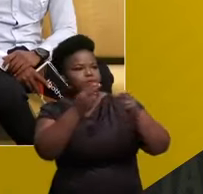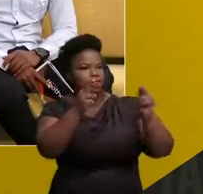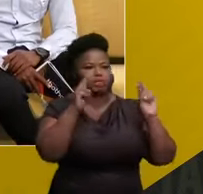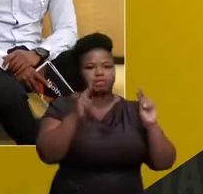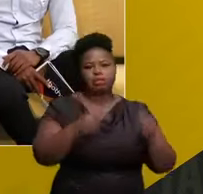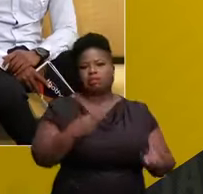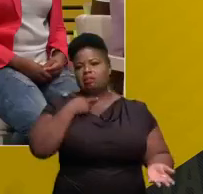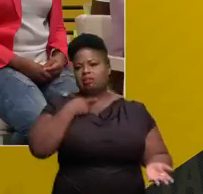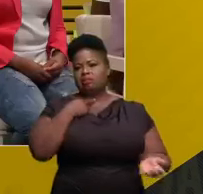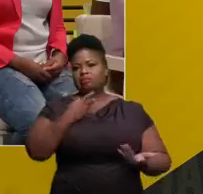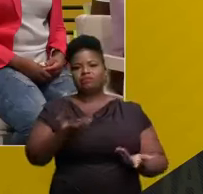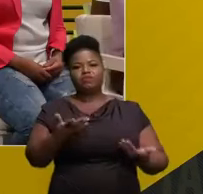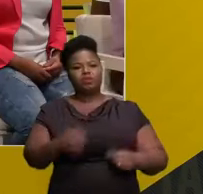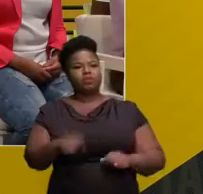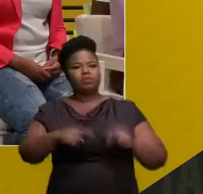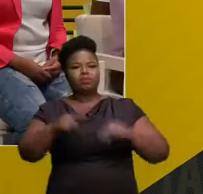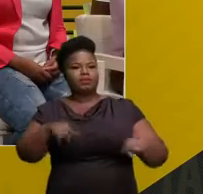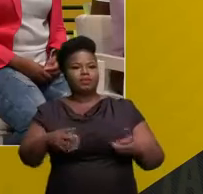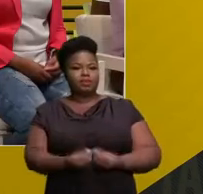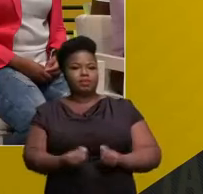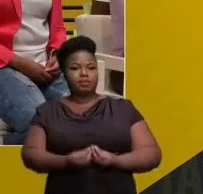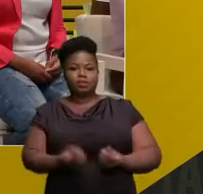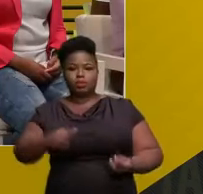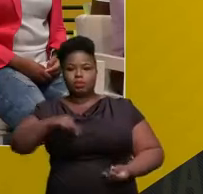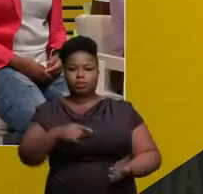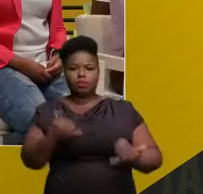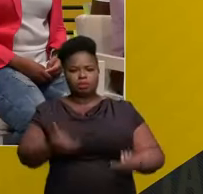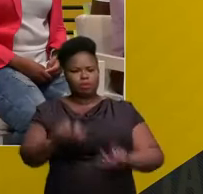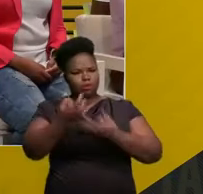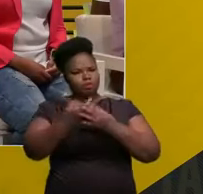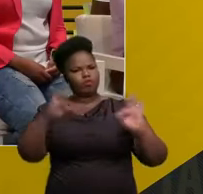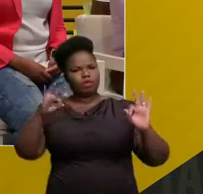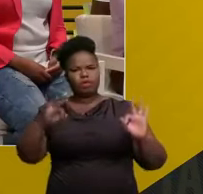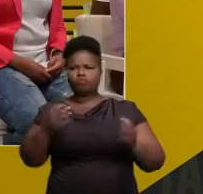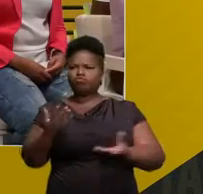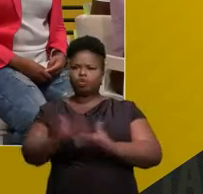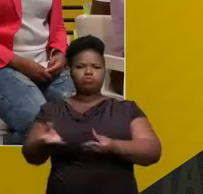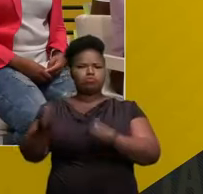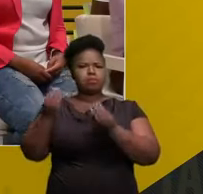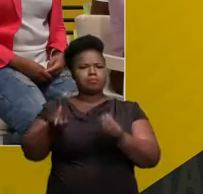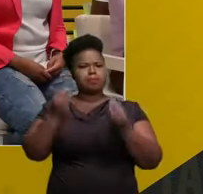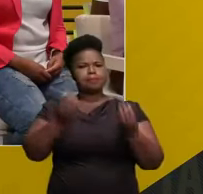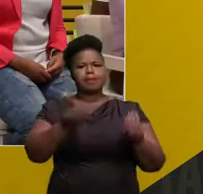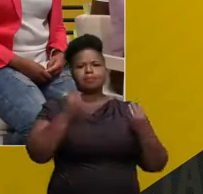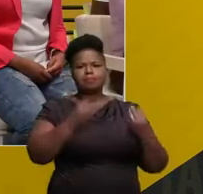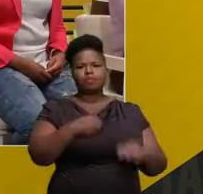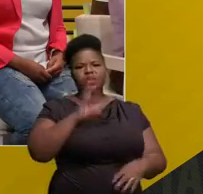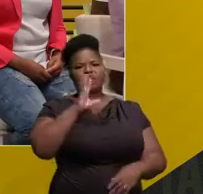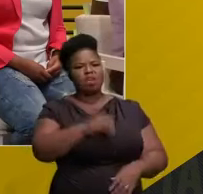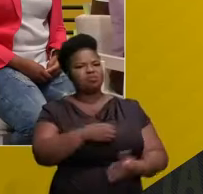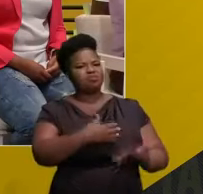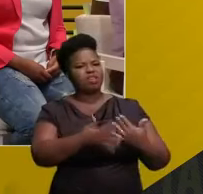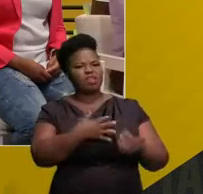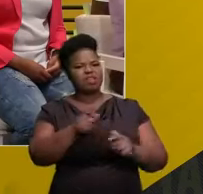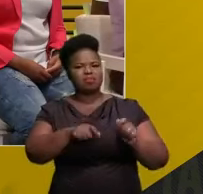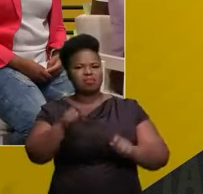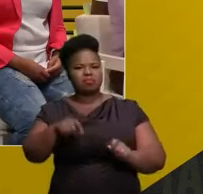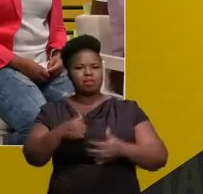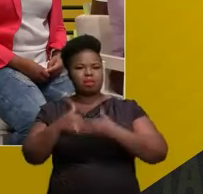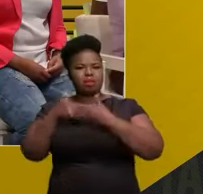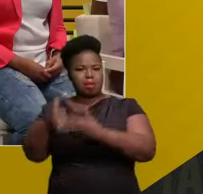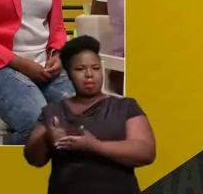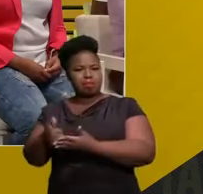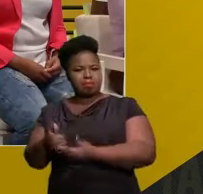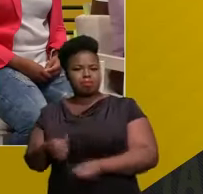couldn't have access to these things. We have freedom to find these things. We can ask anyone, you know, for help,